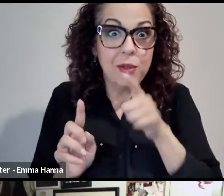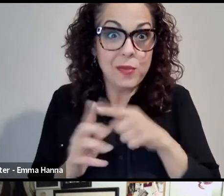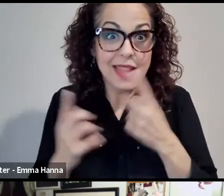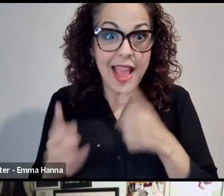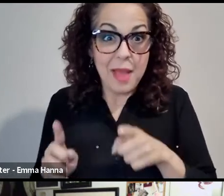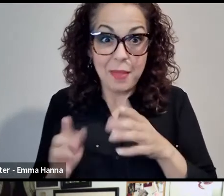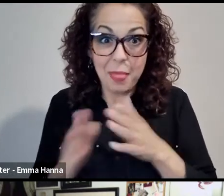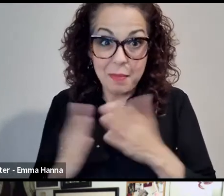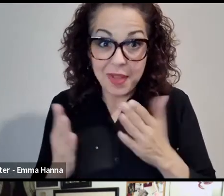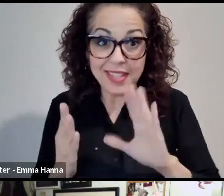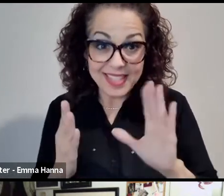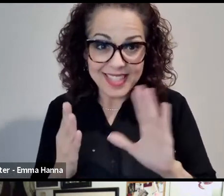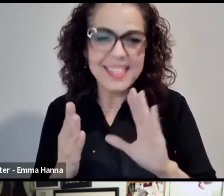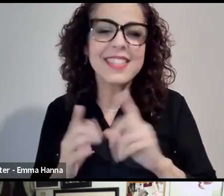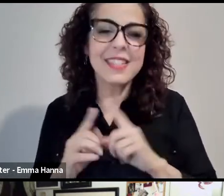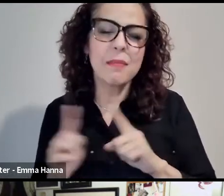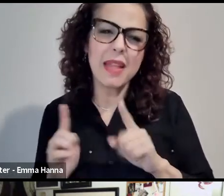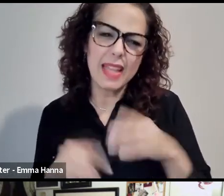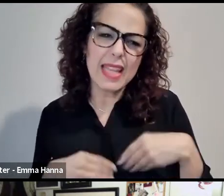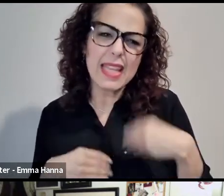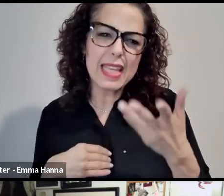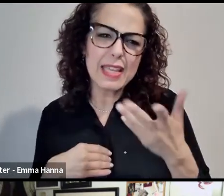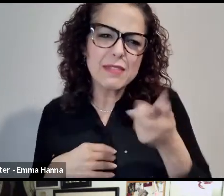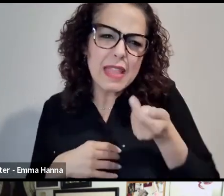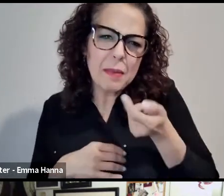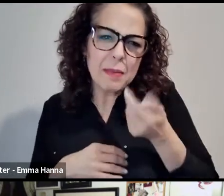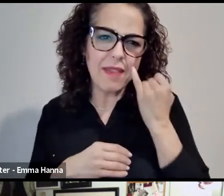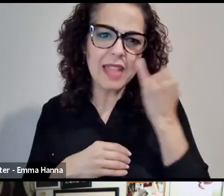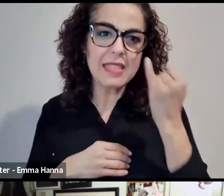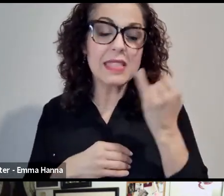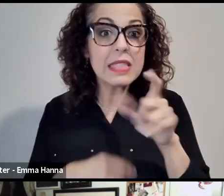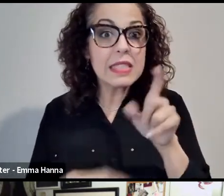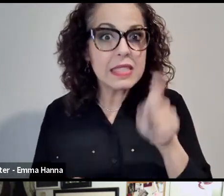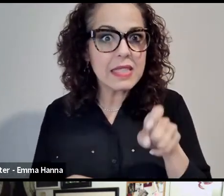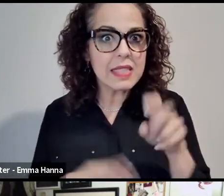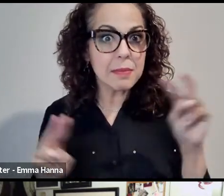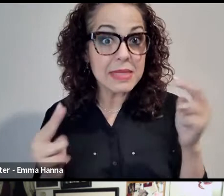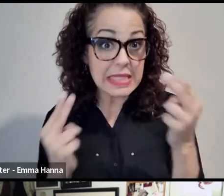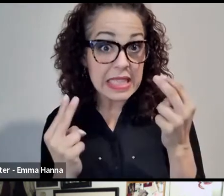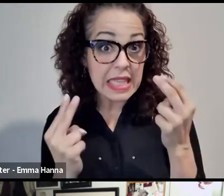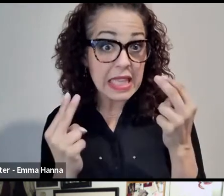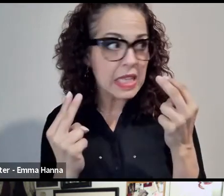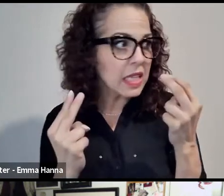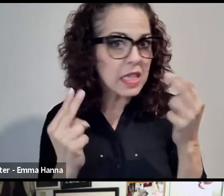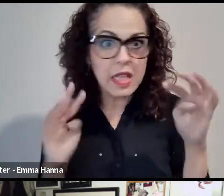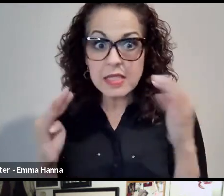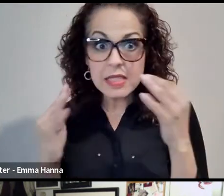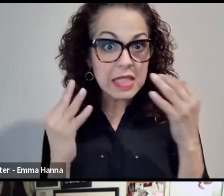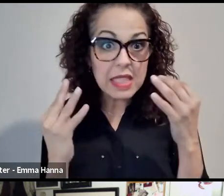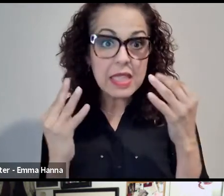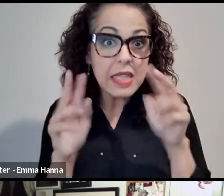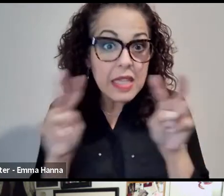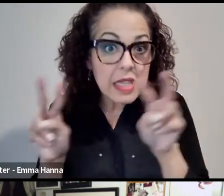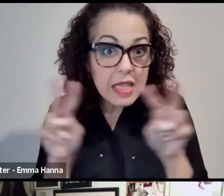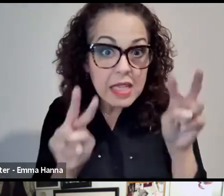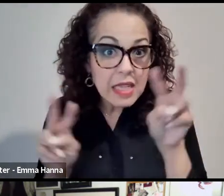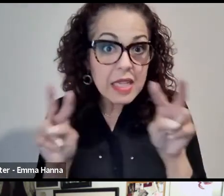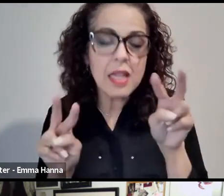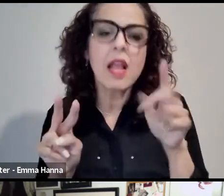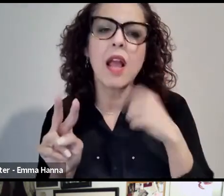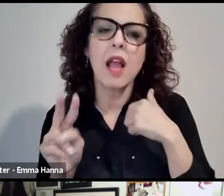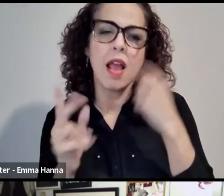like this necessity for being seen. And I think this is so true in both of your art. I think about the book I worked on